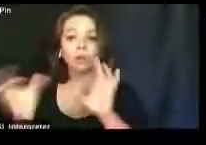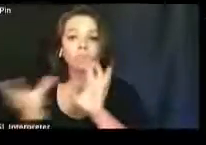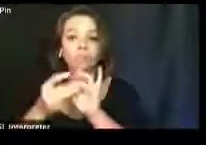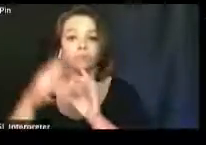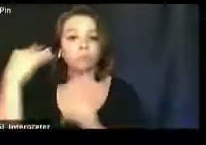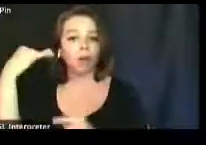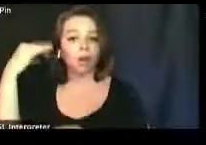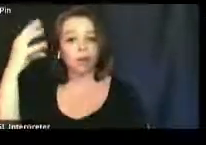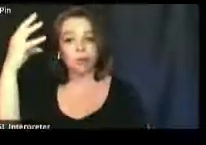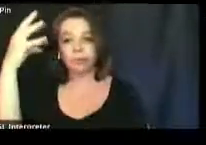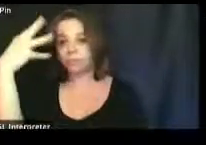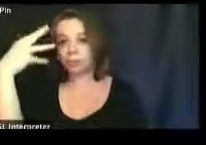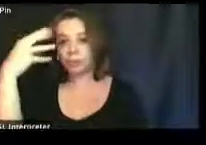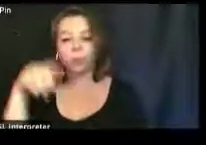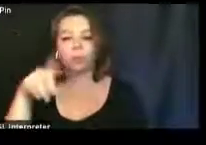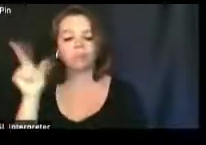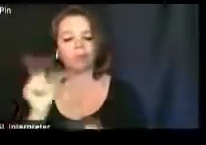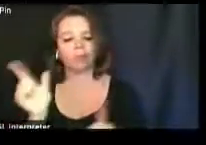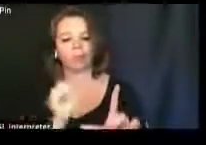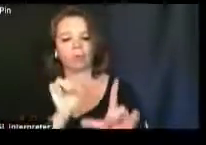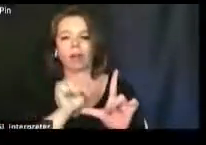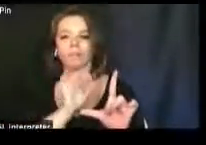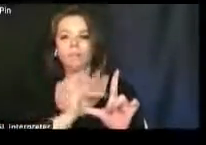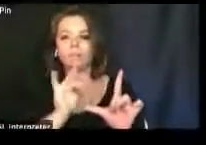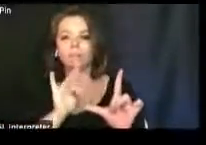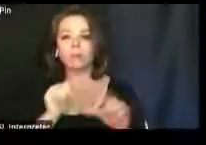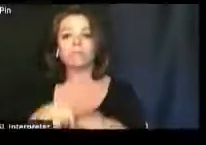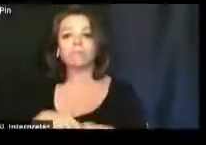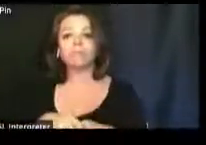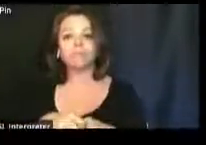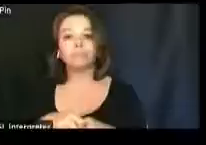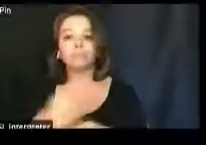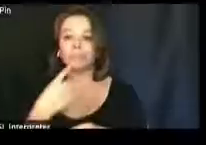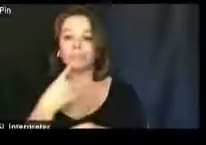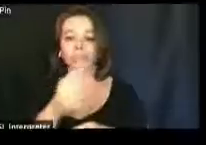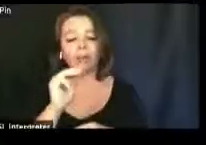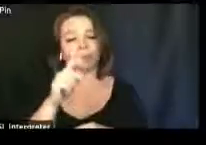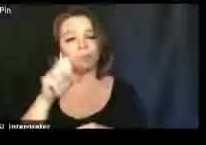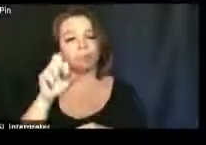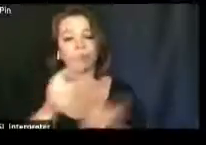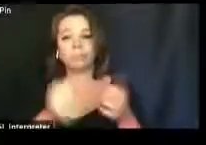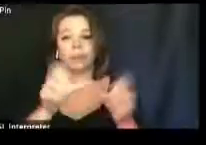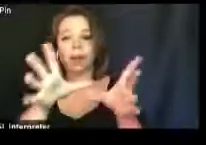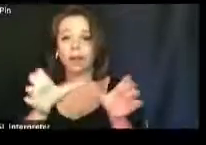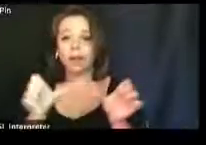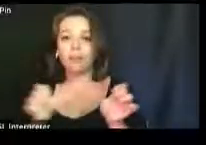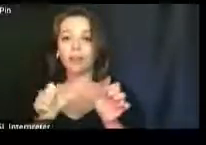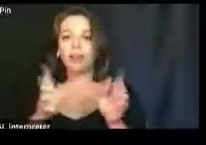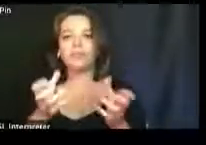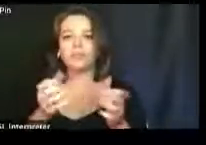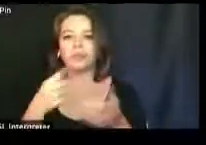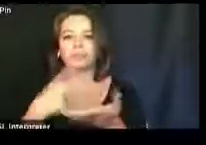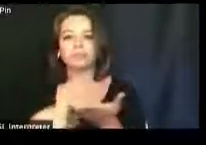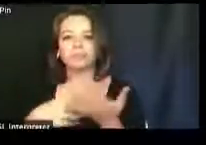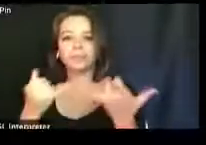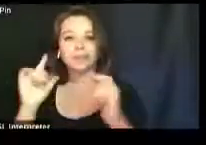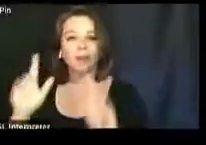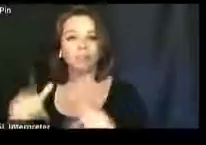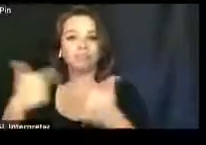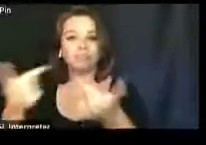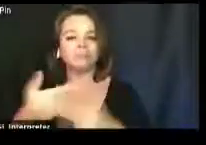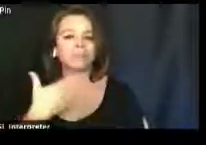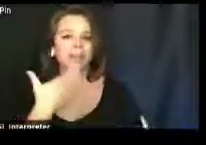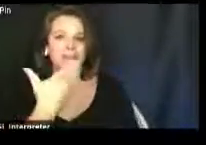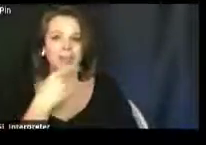left corner of your screen. If you'll please run the mapper of what area you would like to discuss today, the floor is yours. Thank you. I